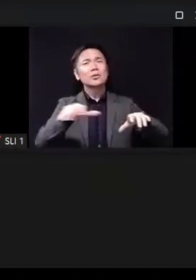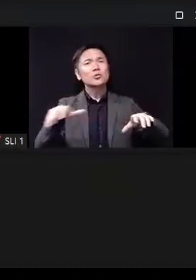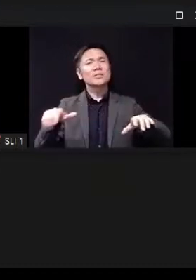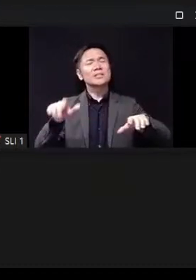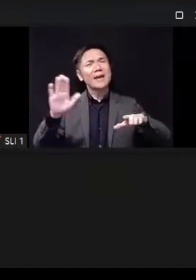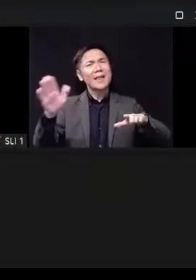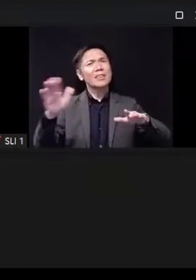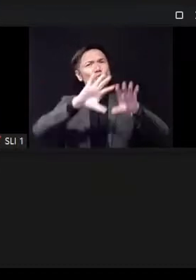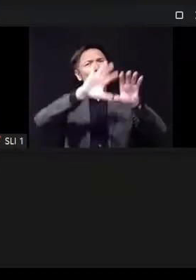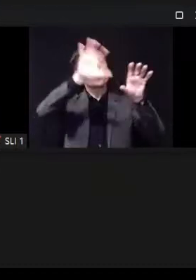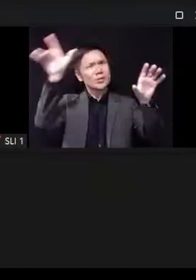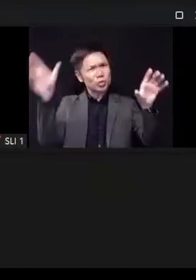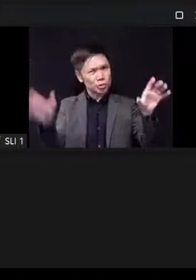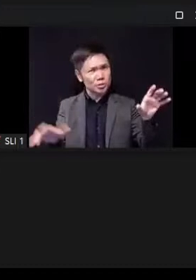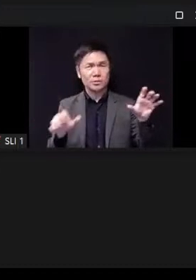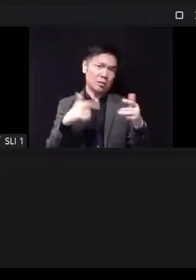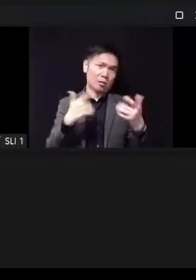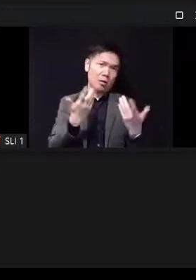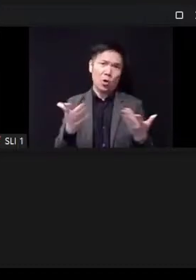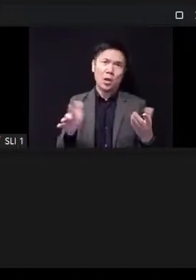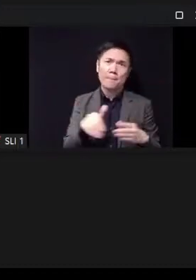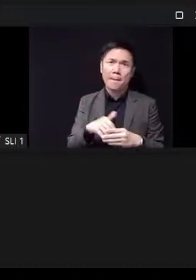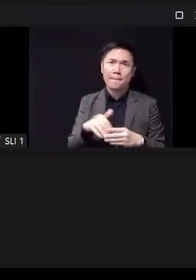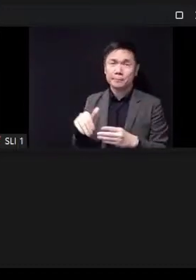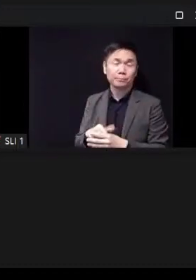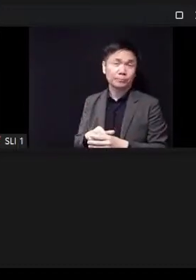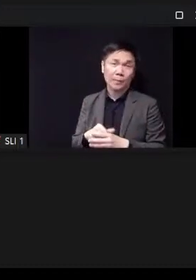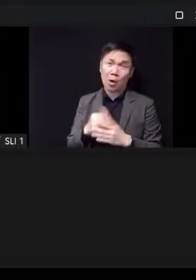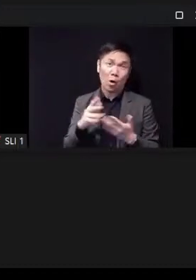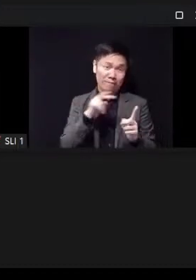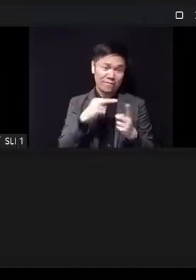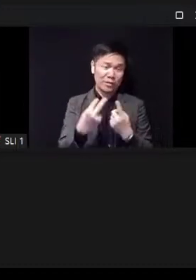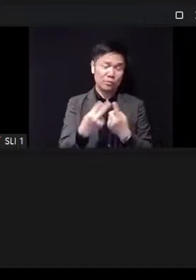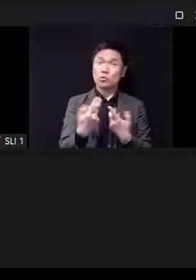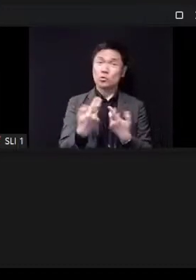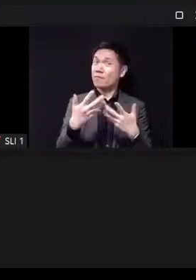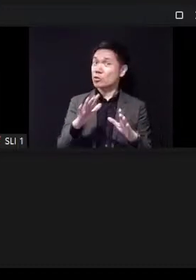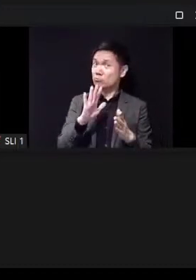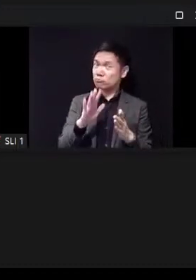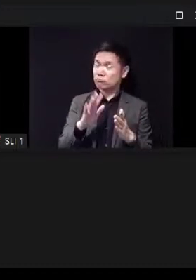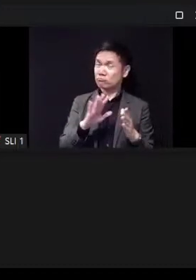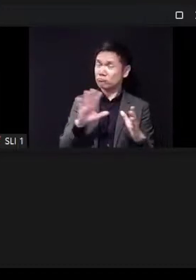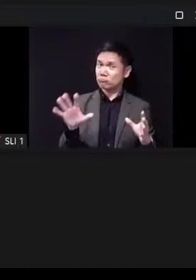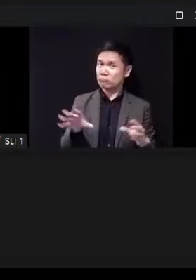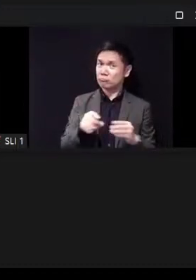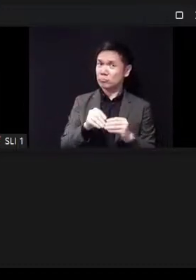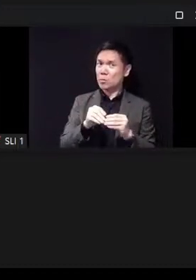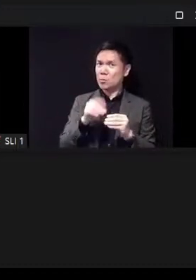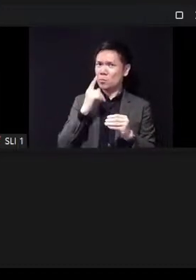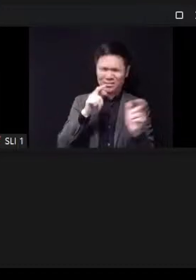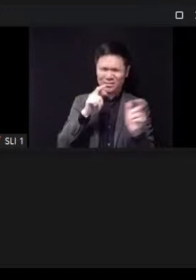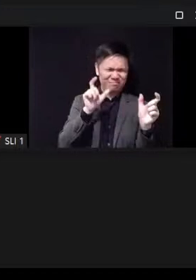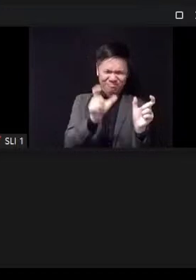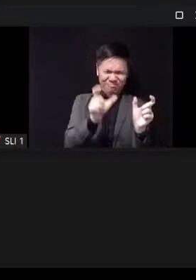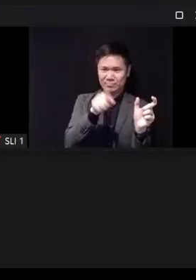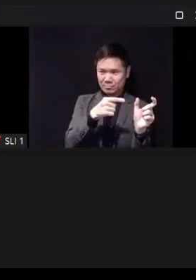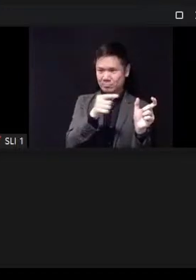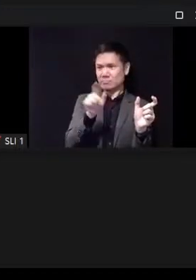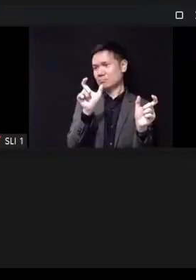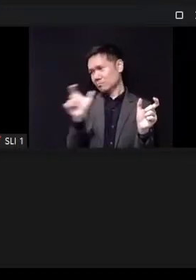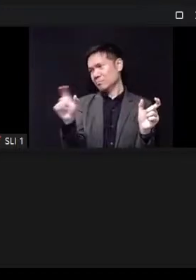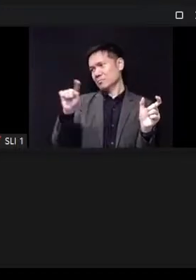So already member states' views are taken into account there, and so we cannot go along with further caveating here of